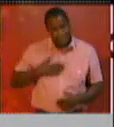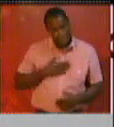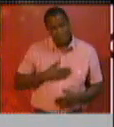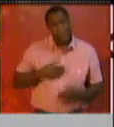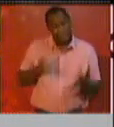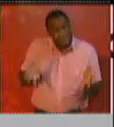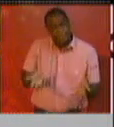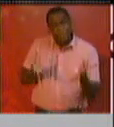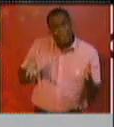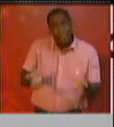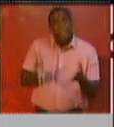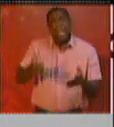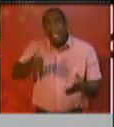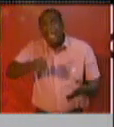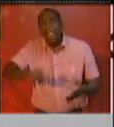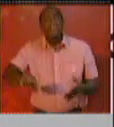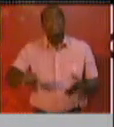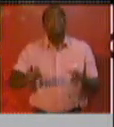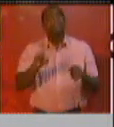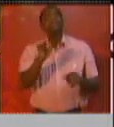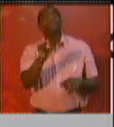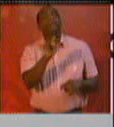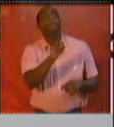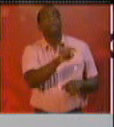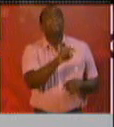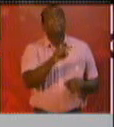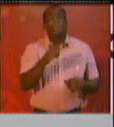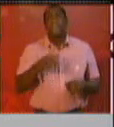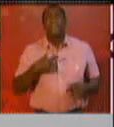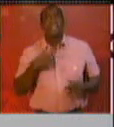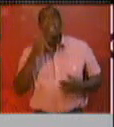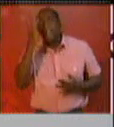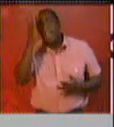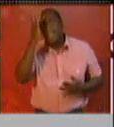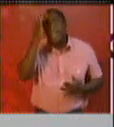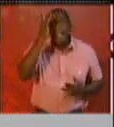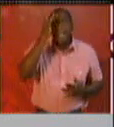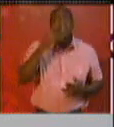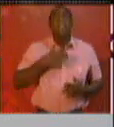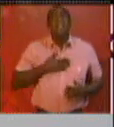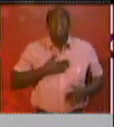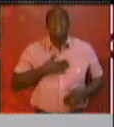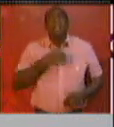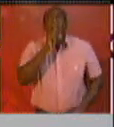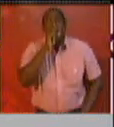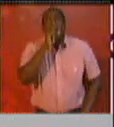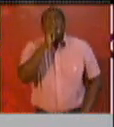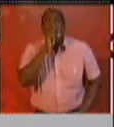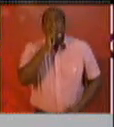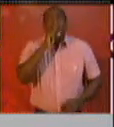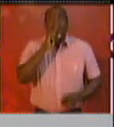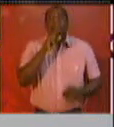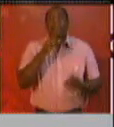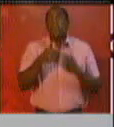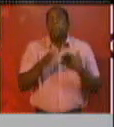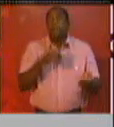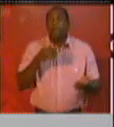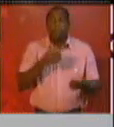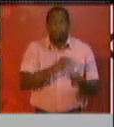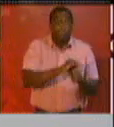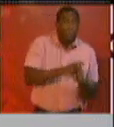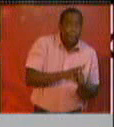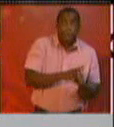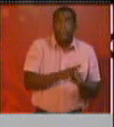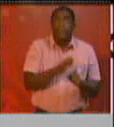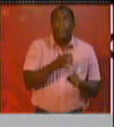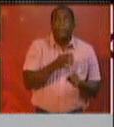any individuals with the symptoms of any respiratory illness, whether you think it's COVID-19 or not, not to go out